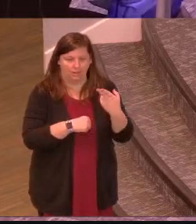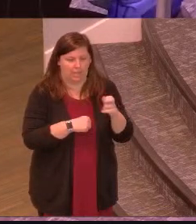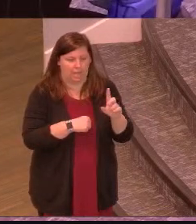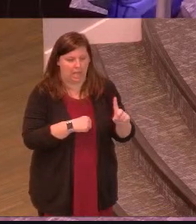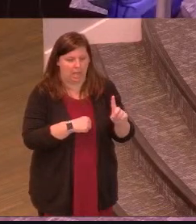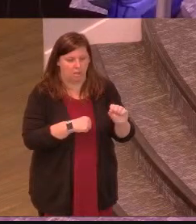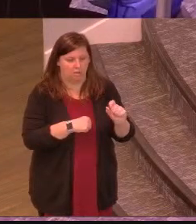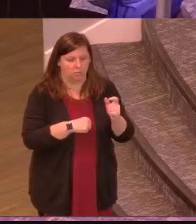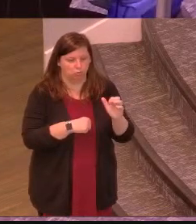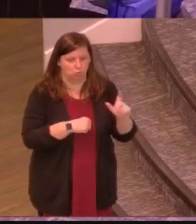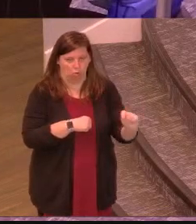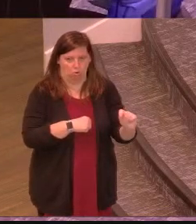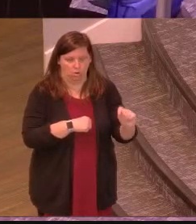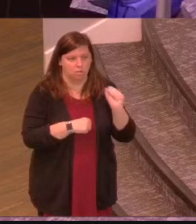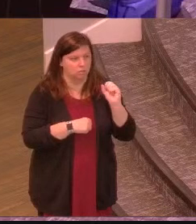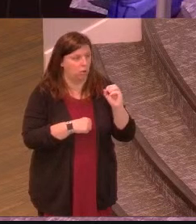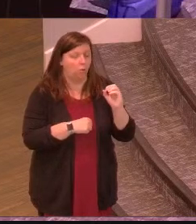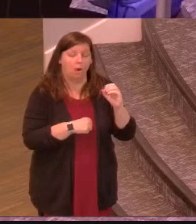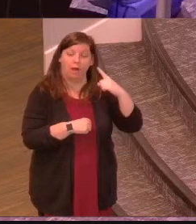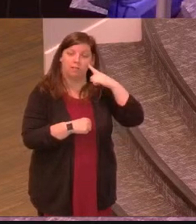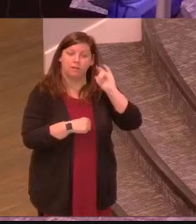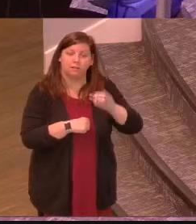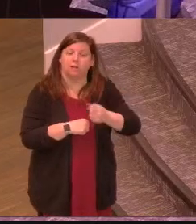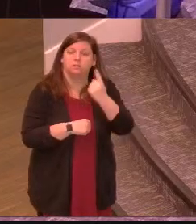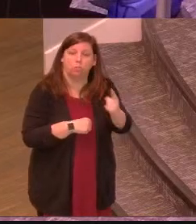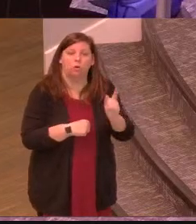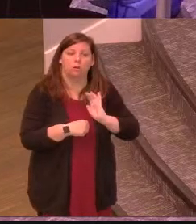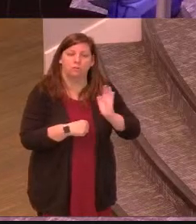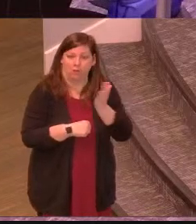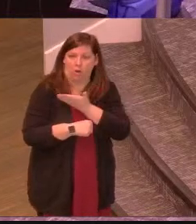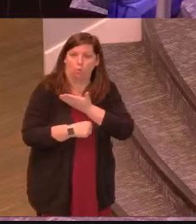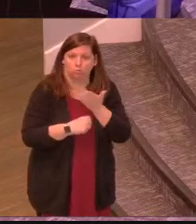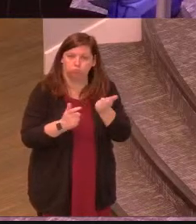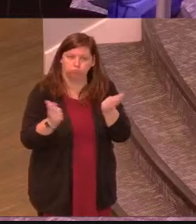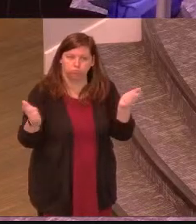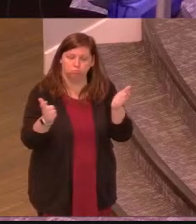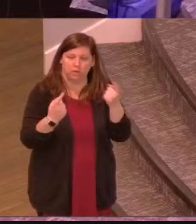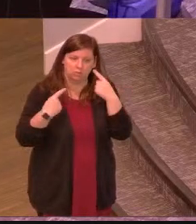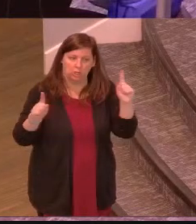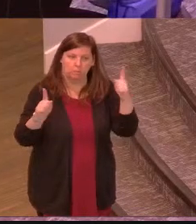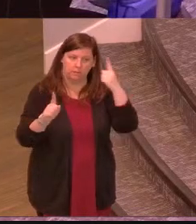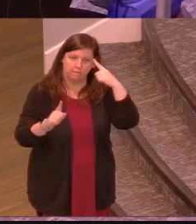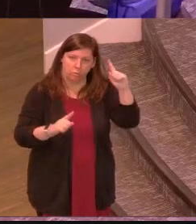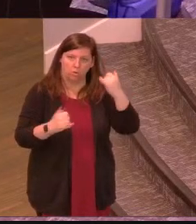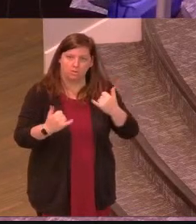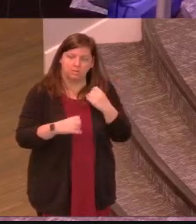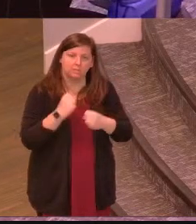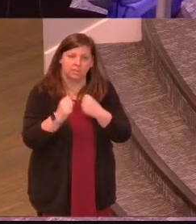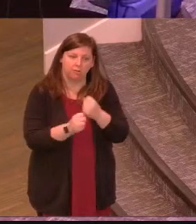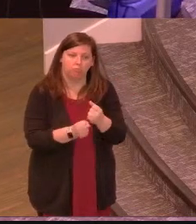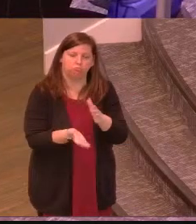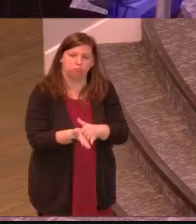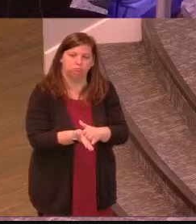thought that was one of our big achievements for this year, but maybe.